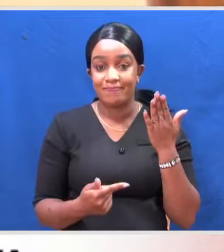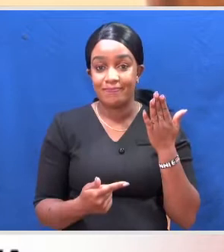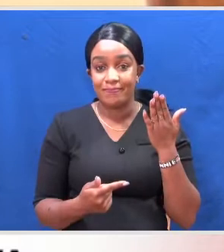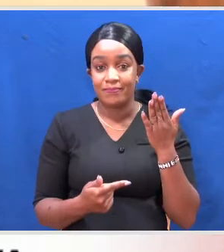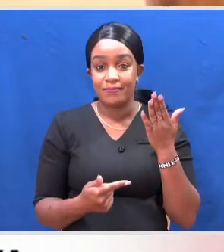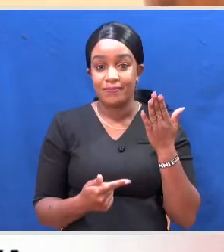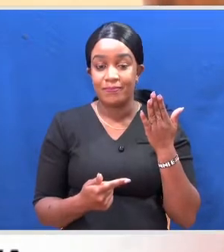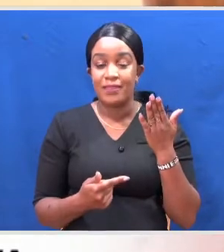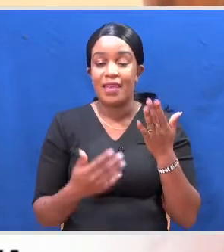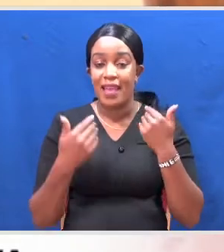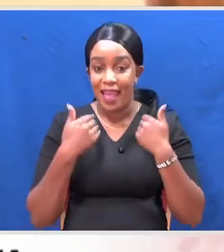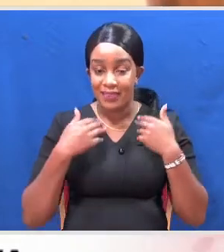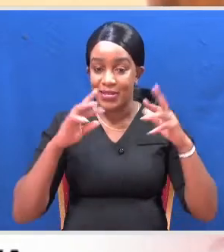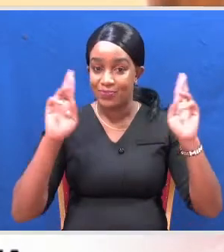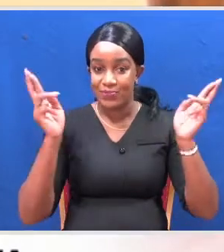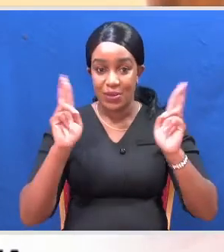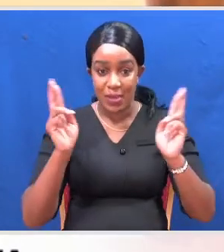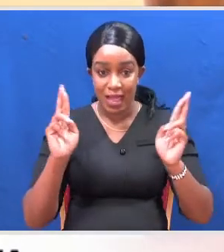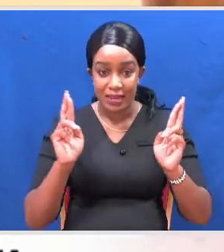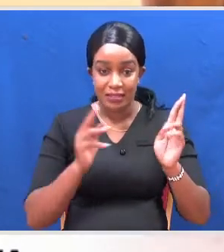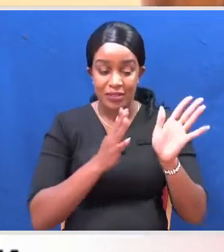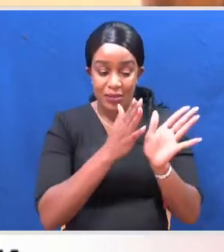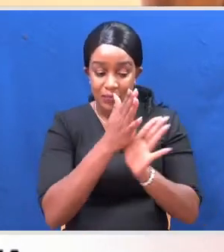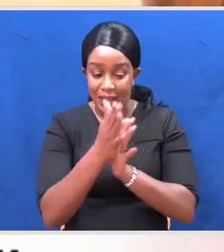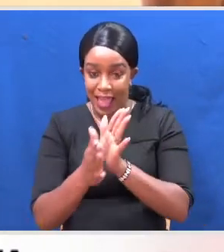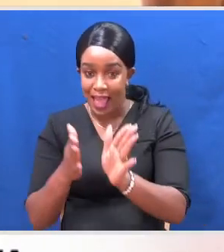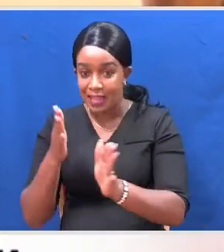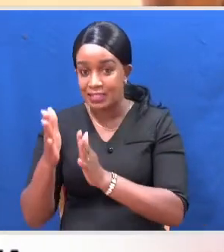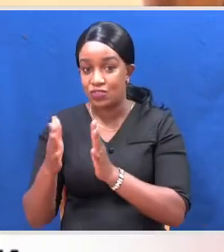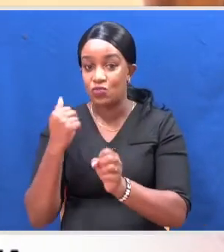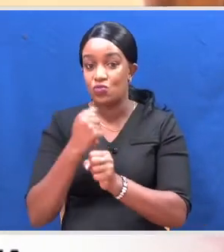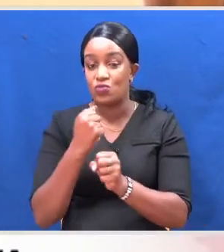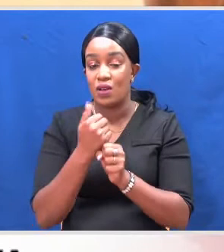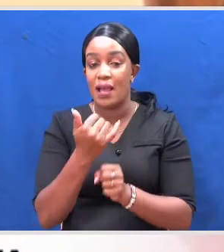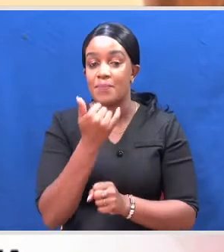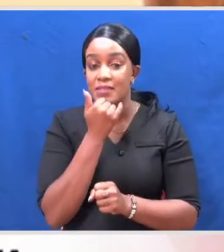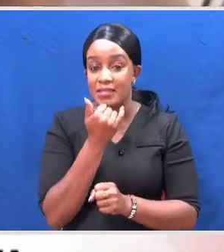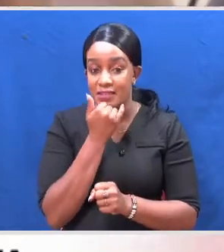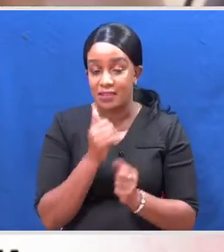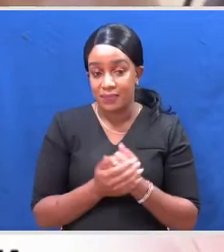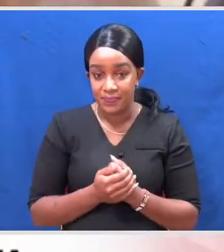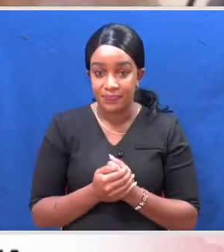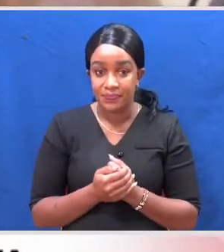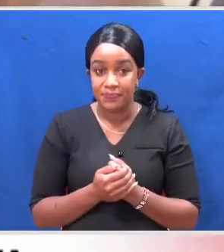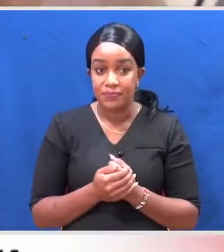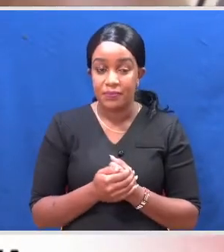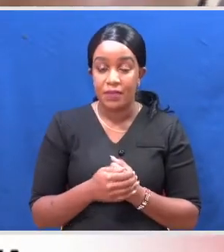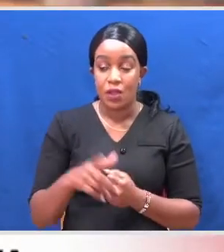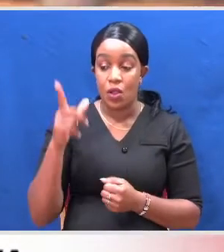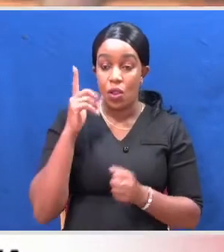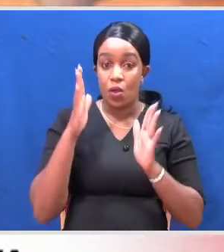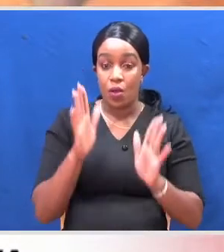were so armed with intent to commit a felony, namely breach of peace. Wakili wao Jafeth